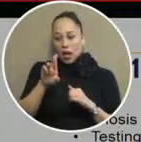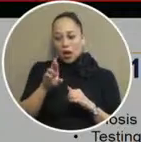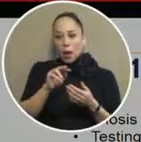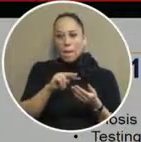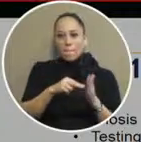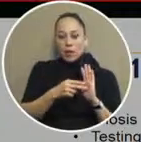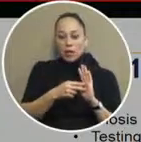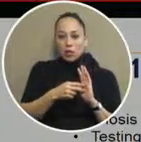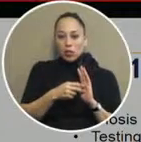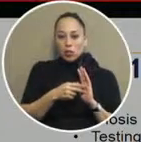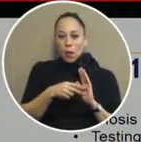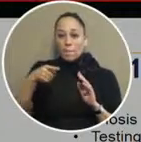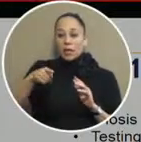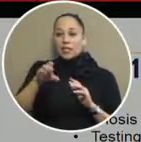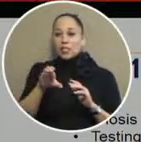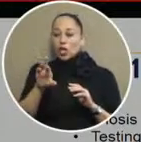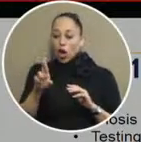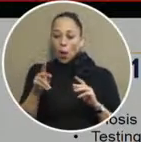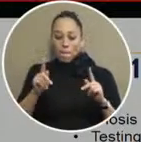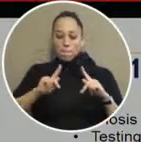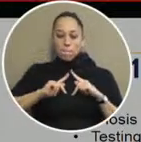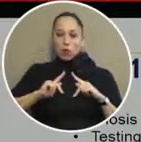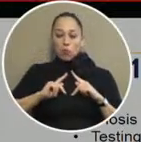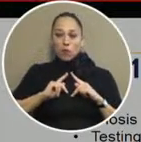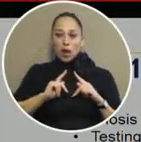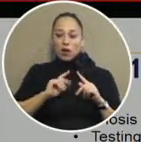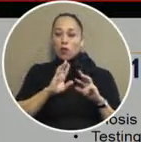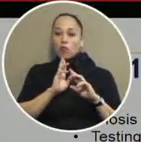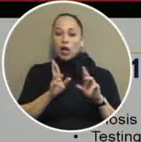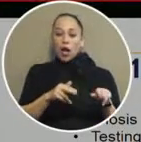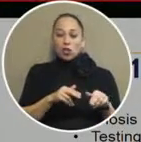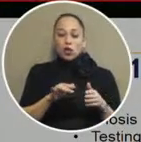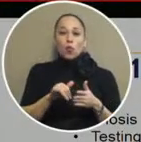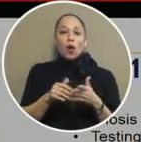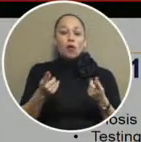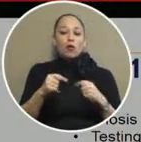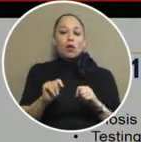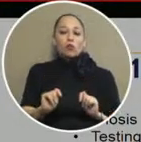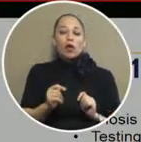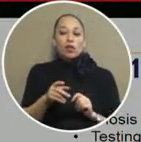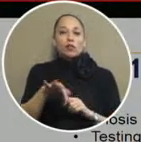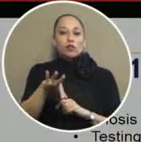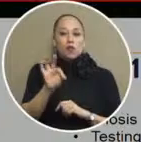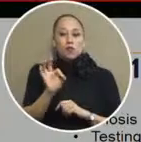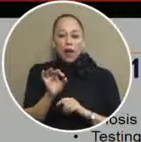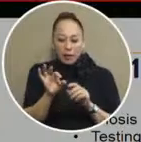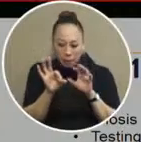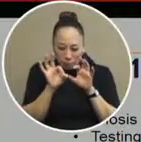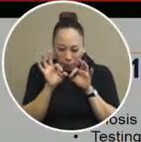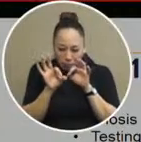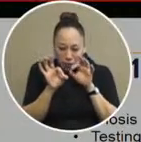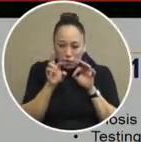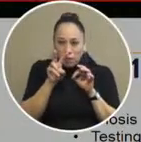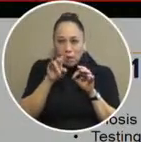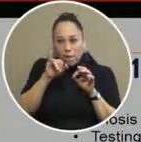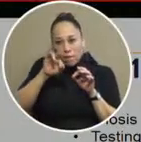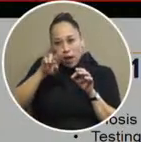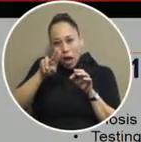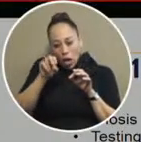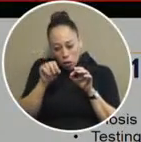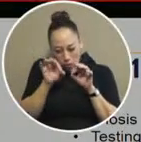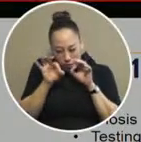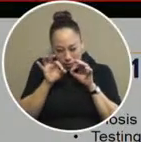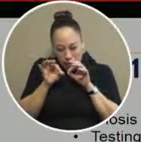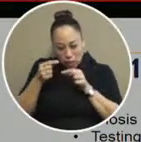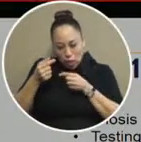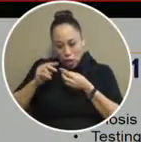for polymerase chain reaction, where we try to find pieces of the virus and express the